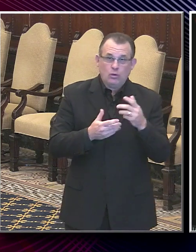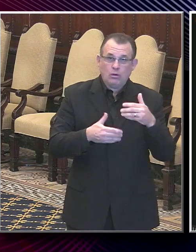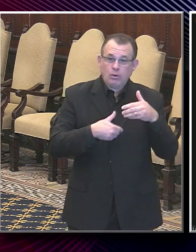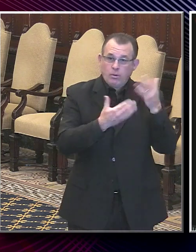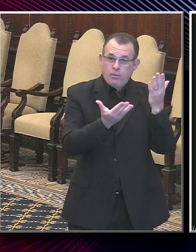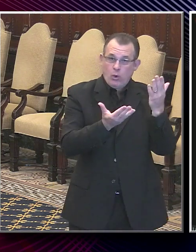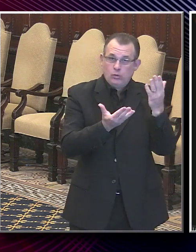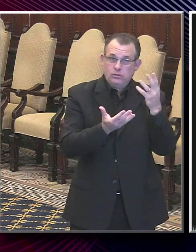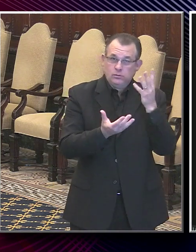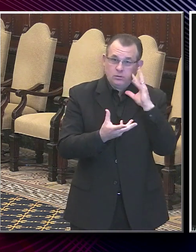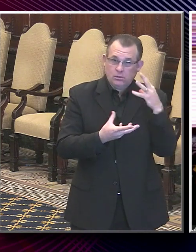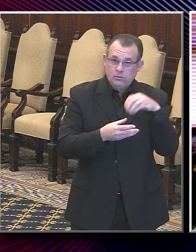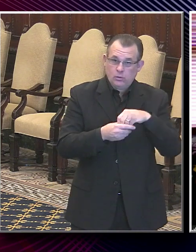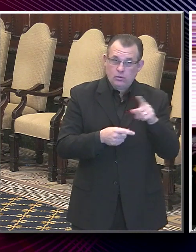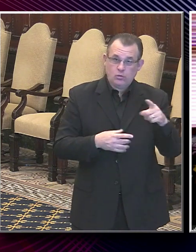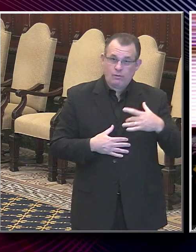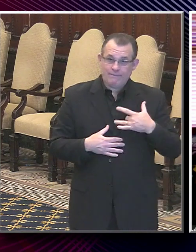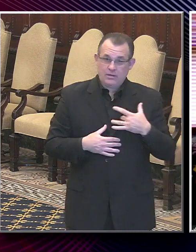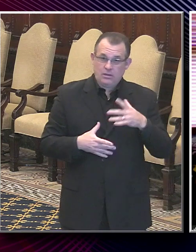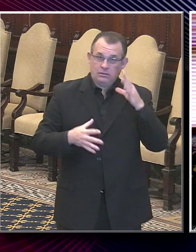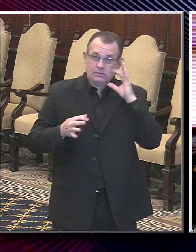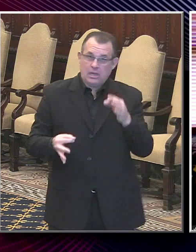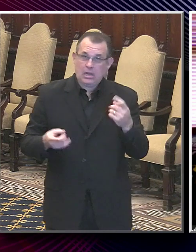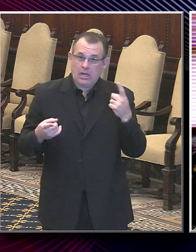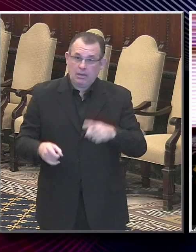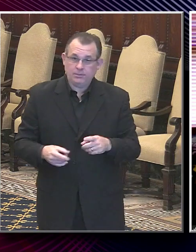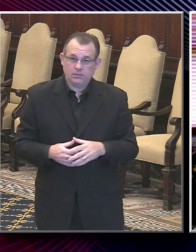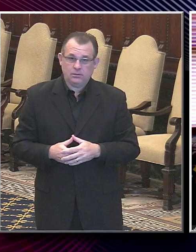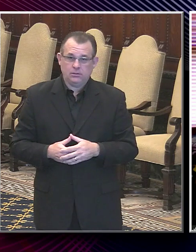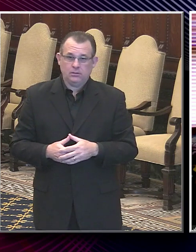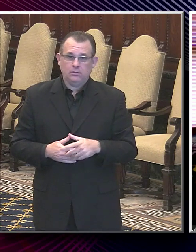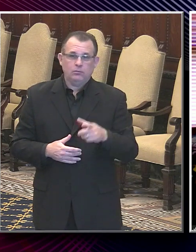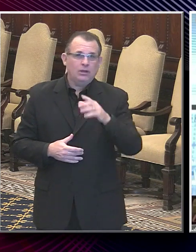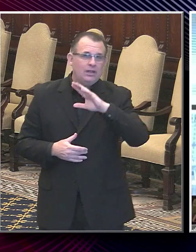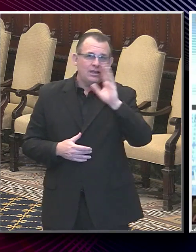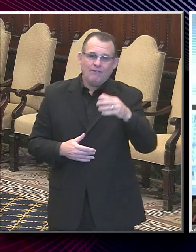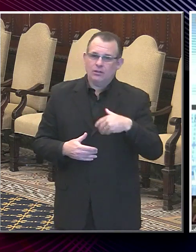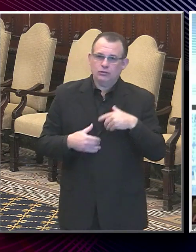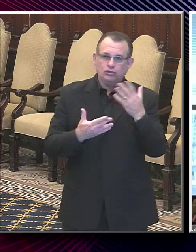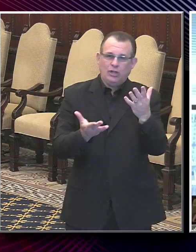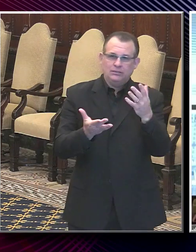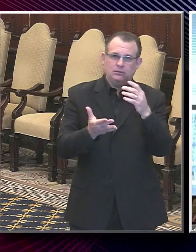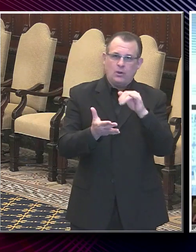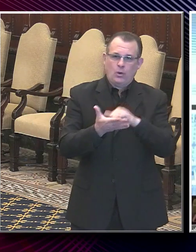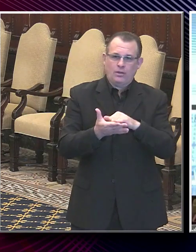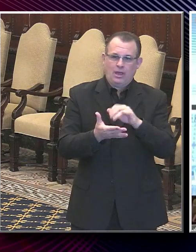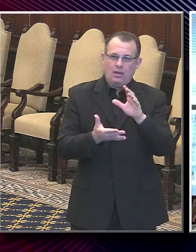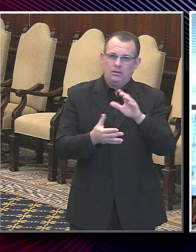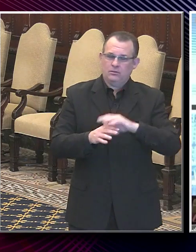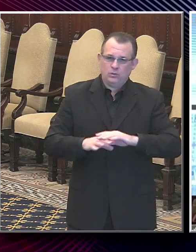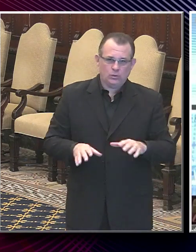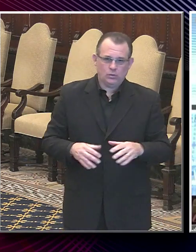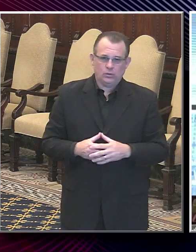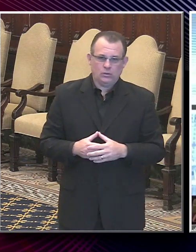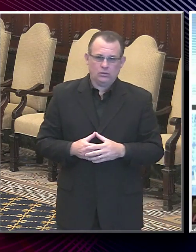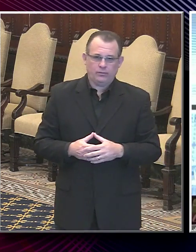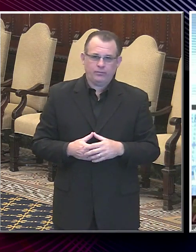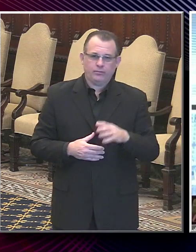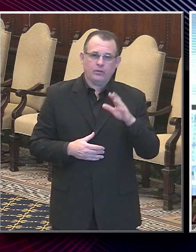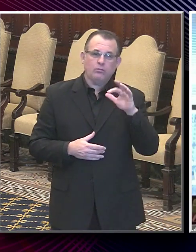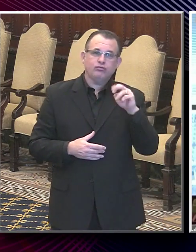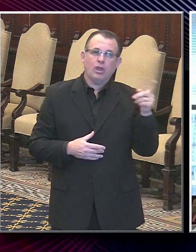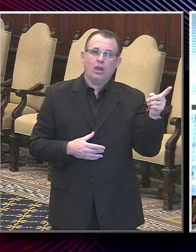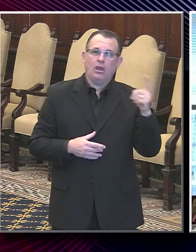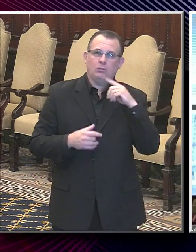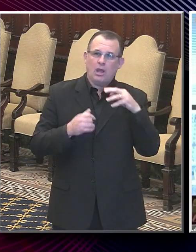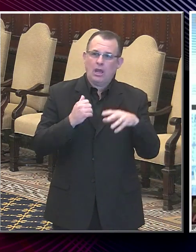enough for a November election? Yes, or we wouldn't have suggested it. And Laura, I also want to make a point that there are